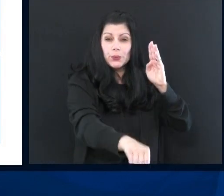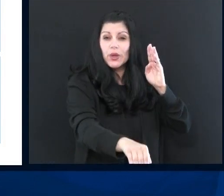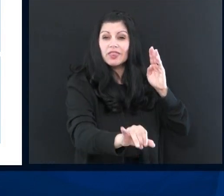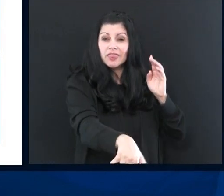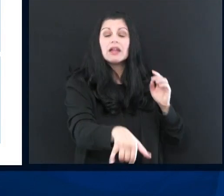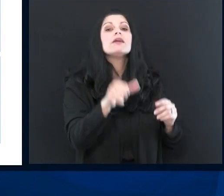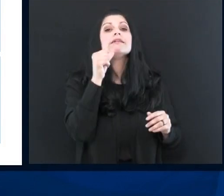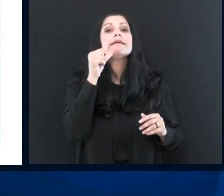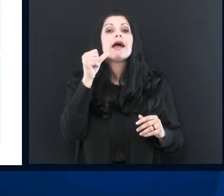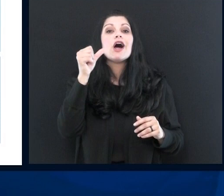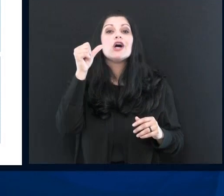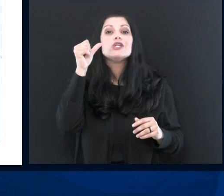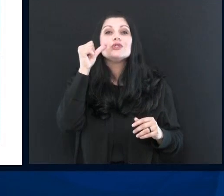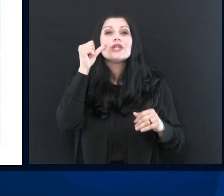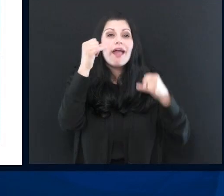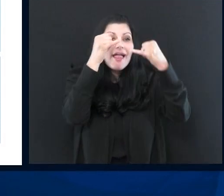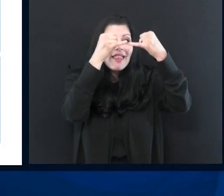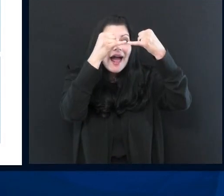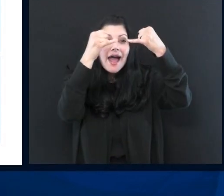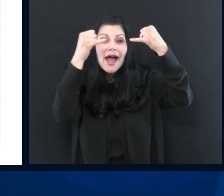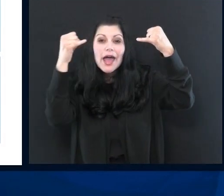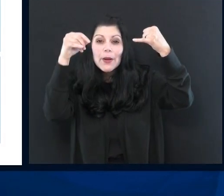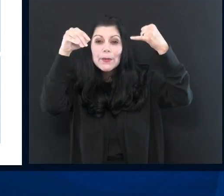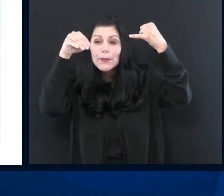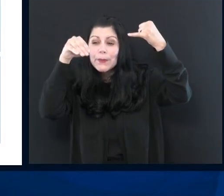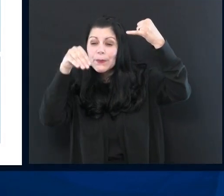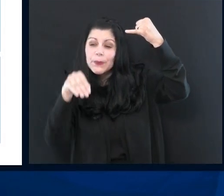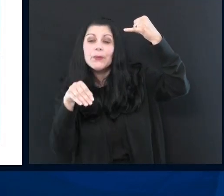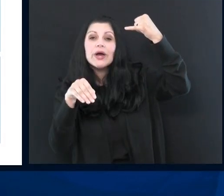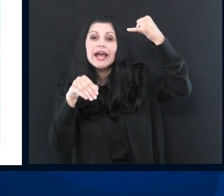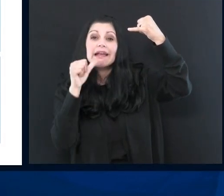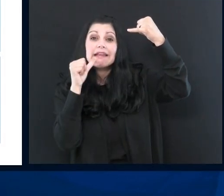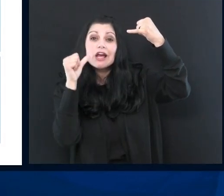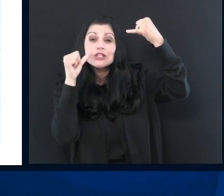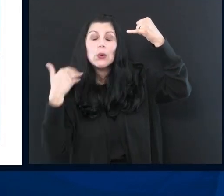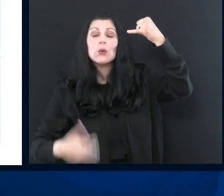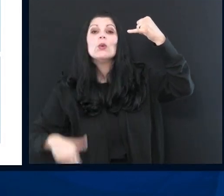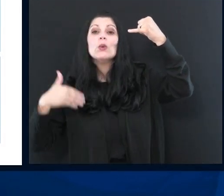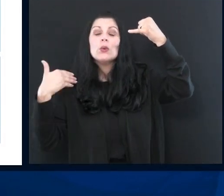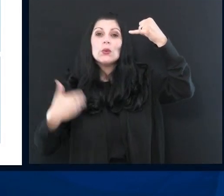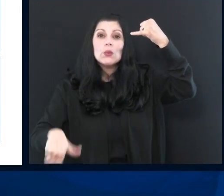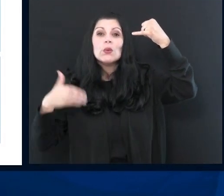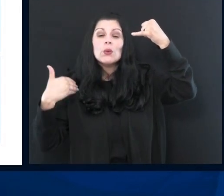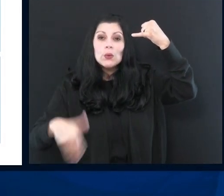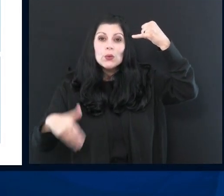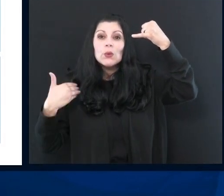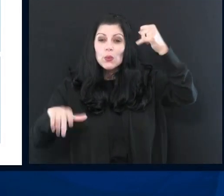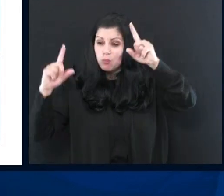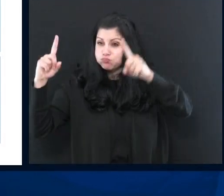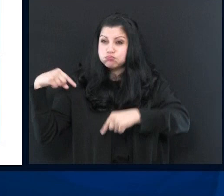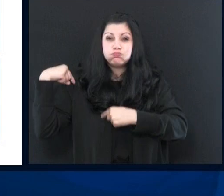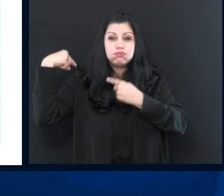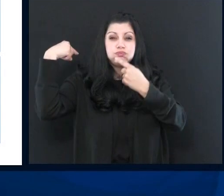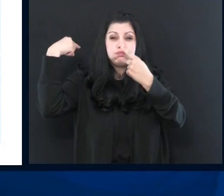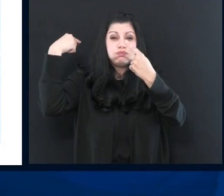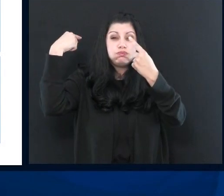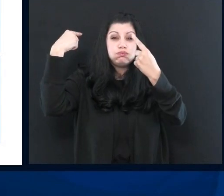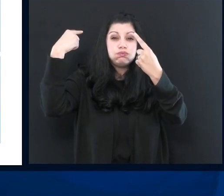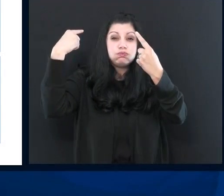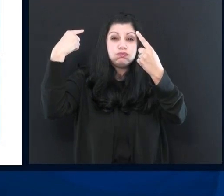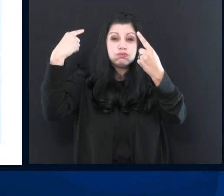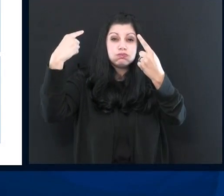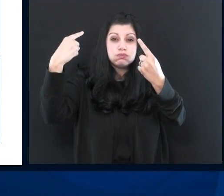yesterday, you know, that's the lowest day we've had for a long, long, long time. And you'll see from the